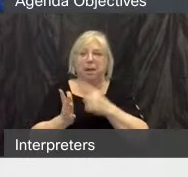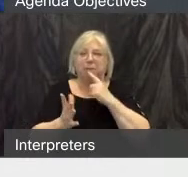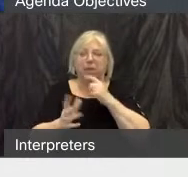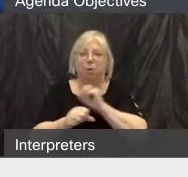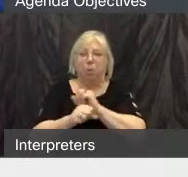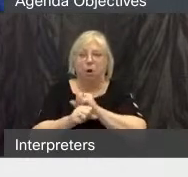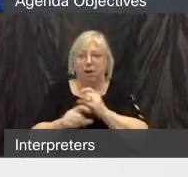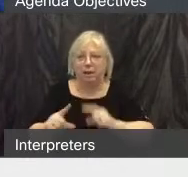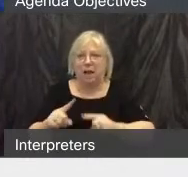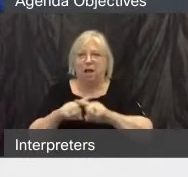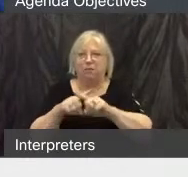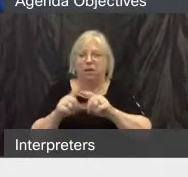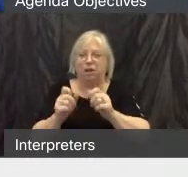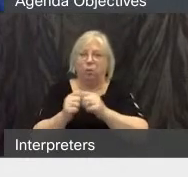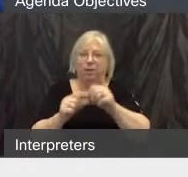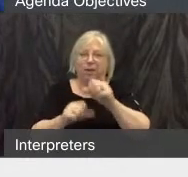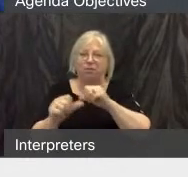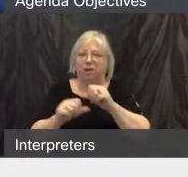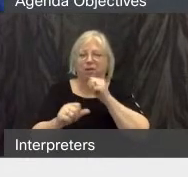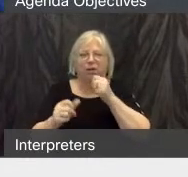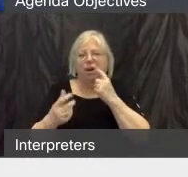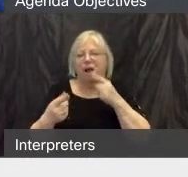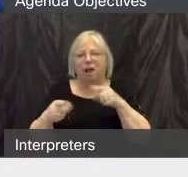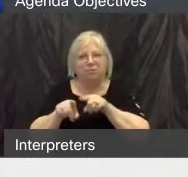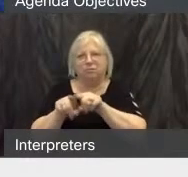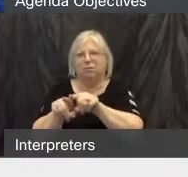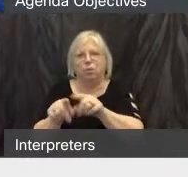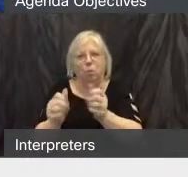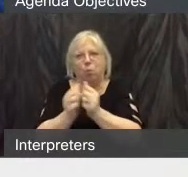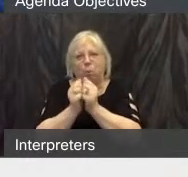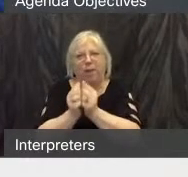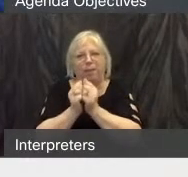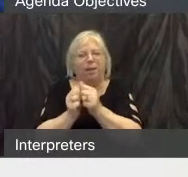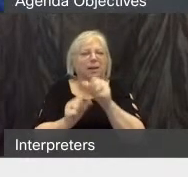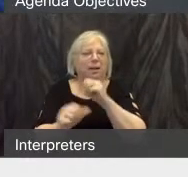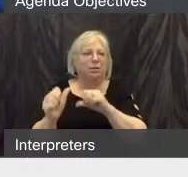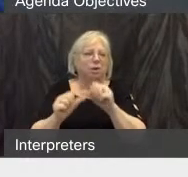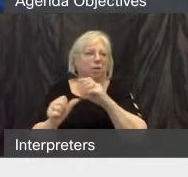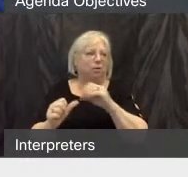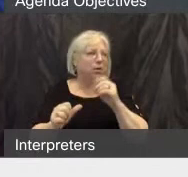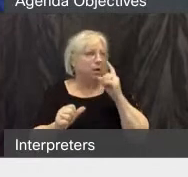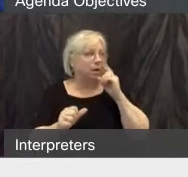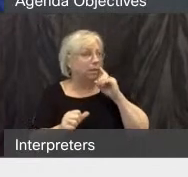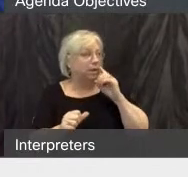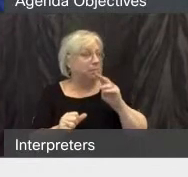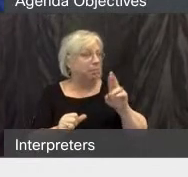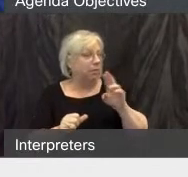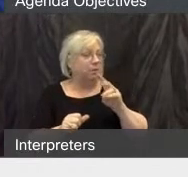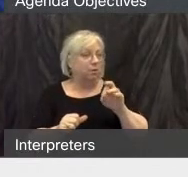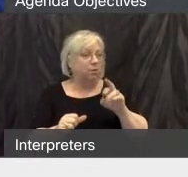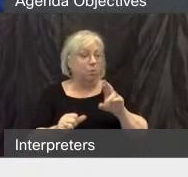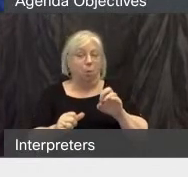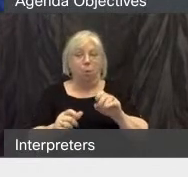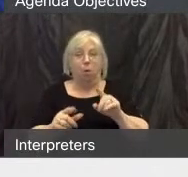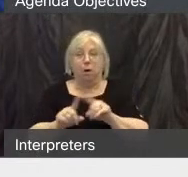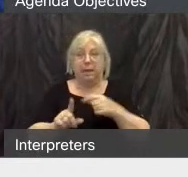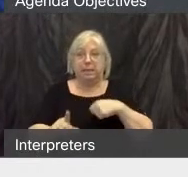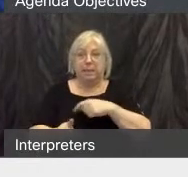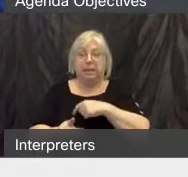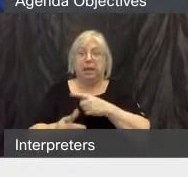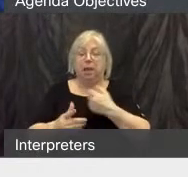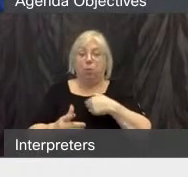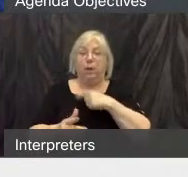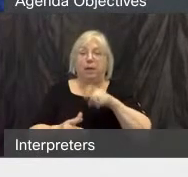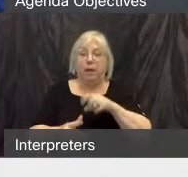in conflict with each other rather than working in concert with each other. And I think, Mr. Moore, what we got to do as a city, do a